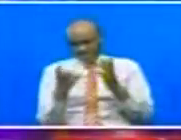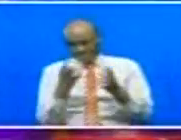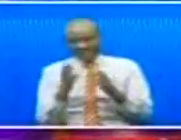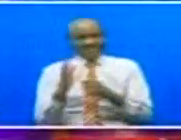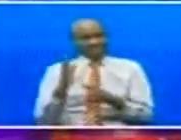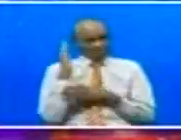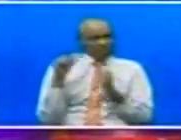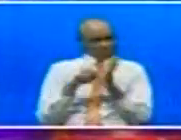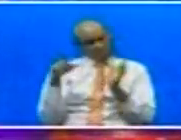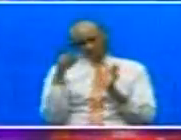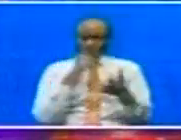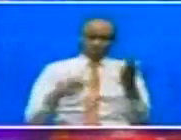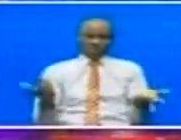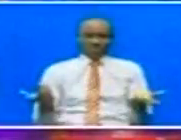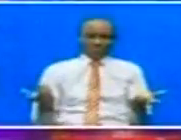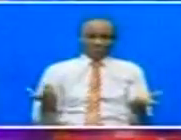Security lapse?